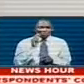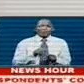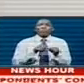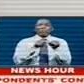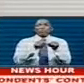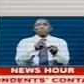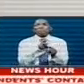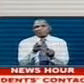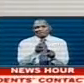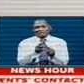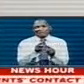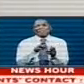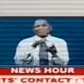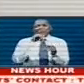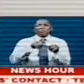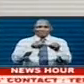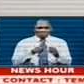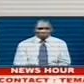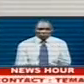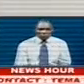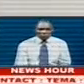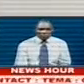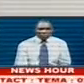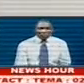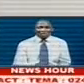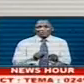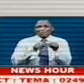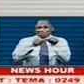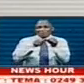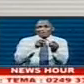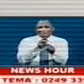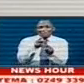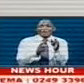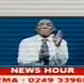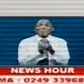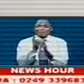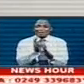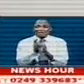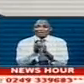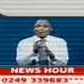continuous professional development. It is the continuous professional